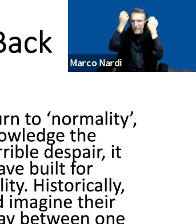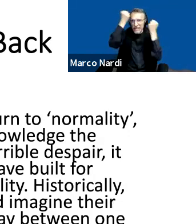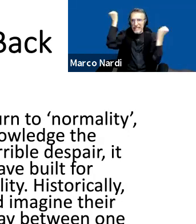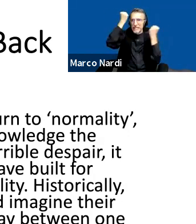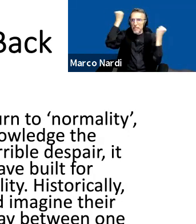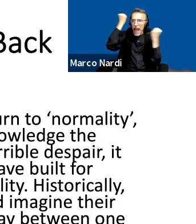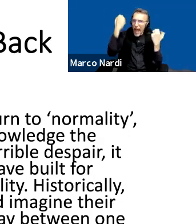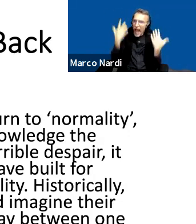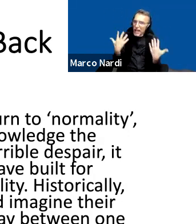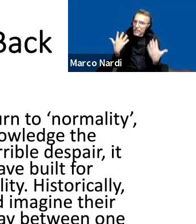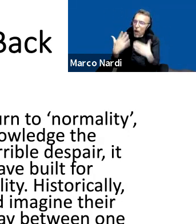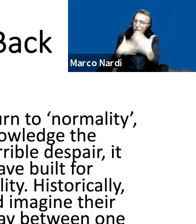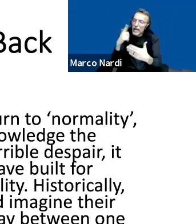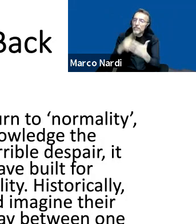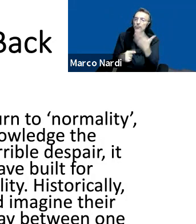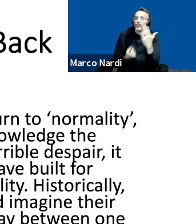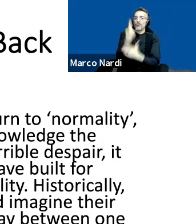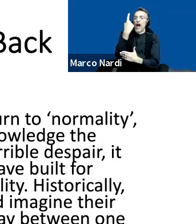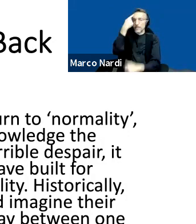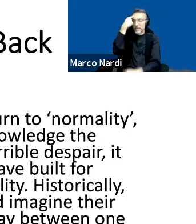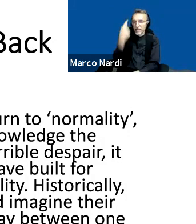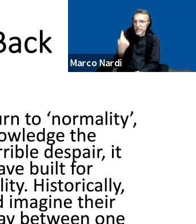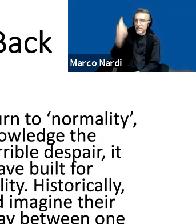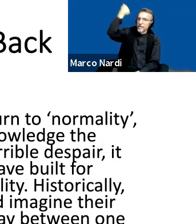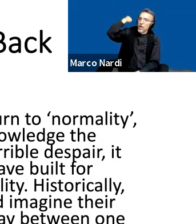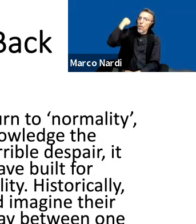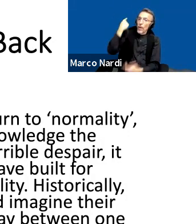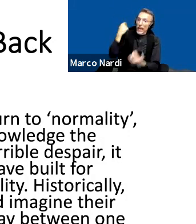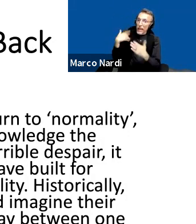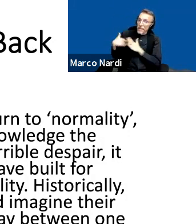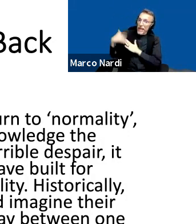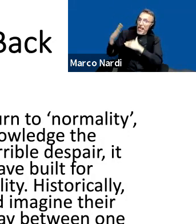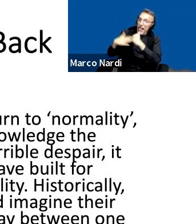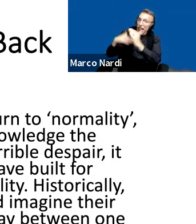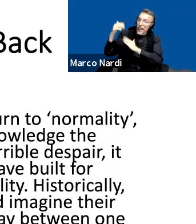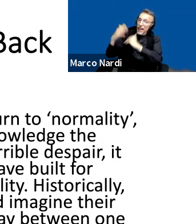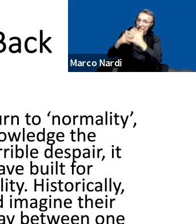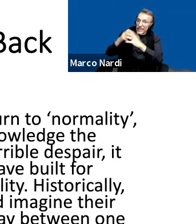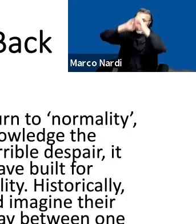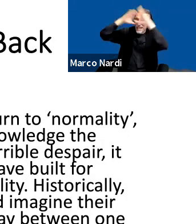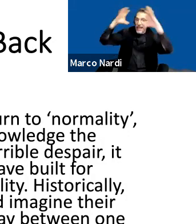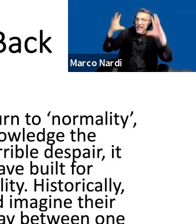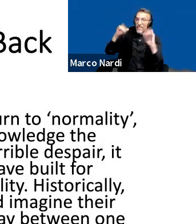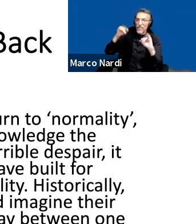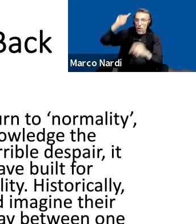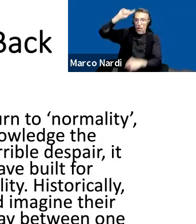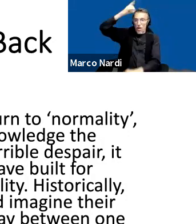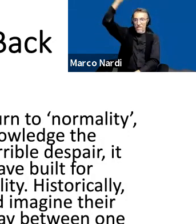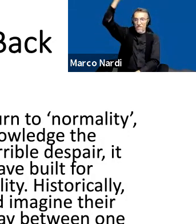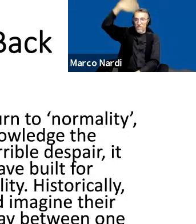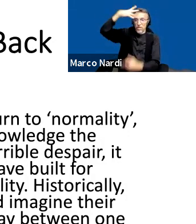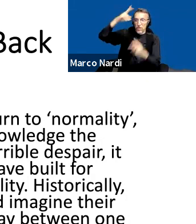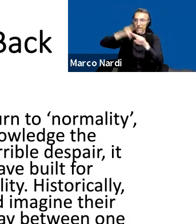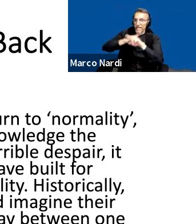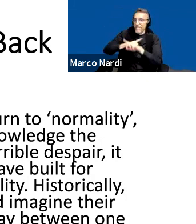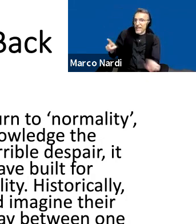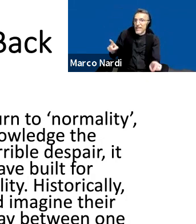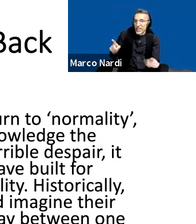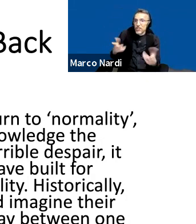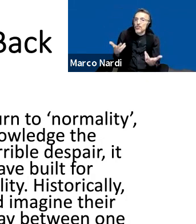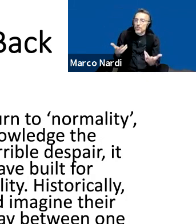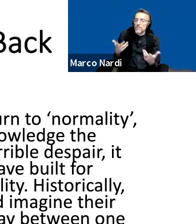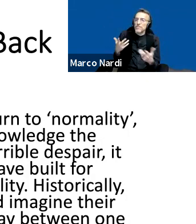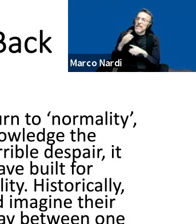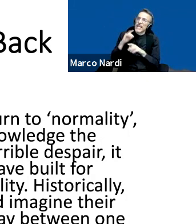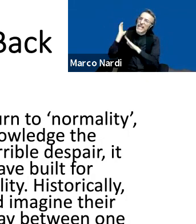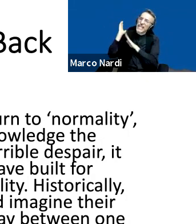a chance to rethink the doomsday machine we have built for ourselves. Nothing could be worse than a return to normality. Historically,